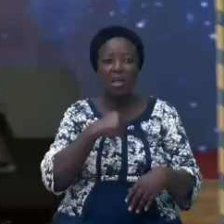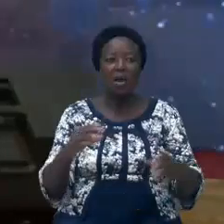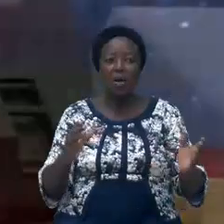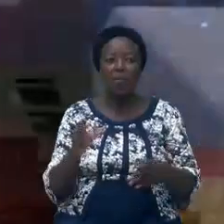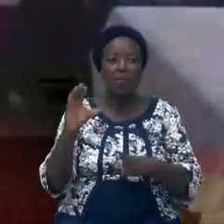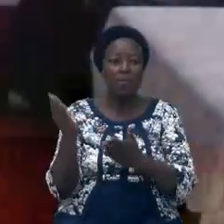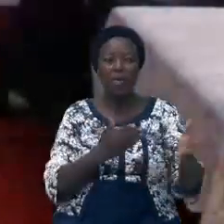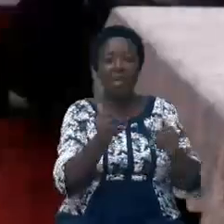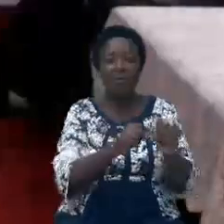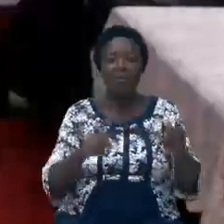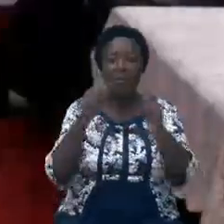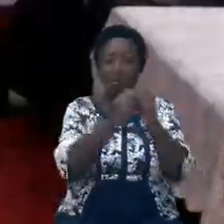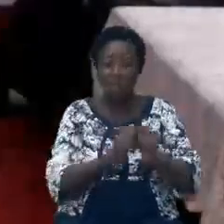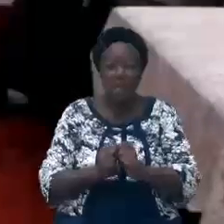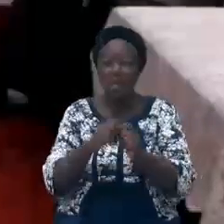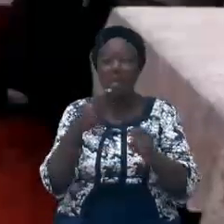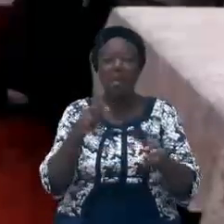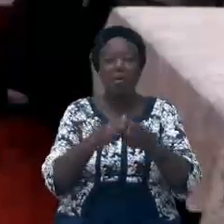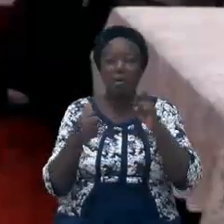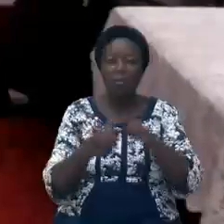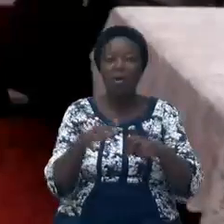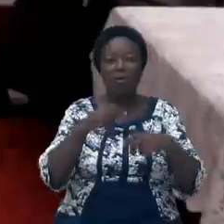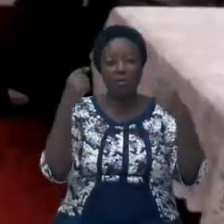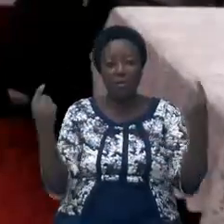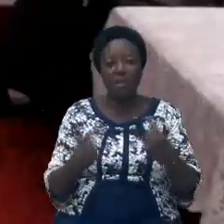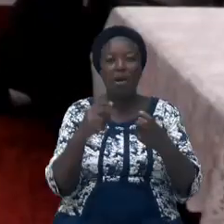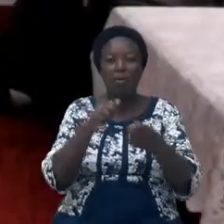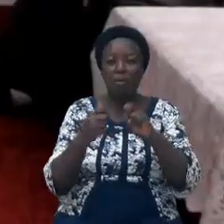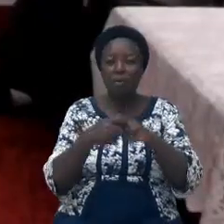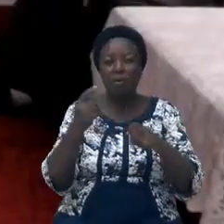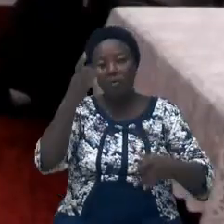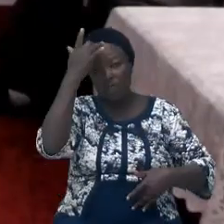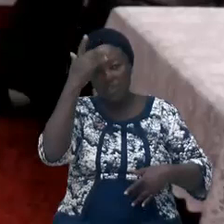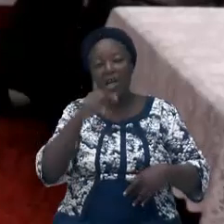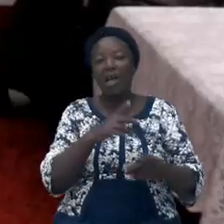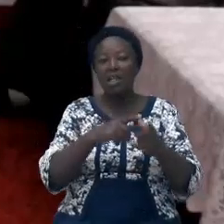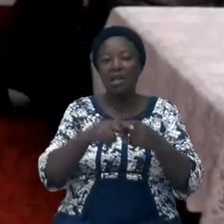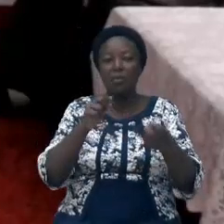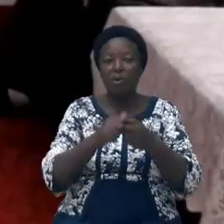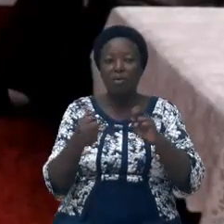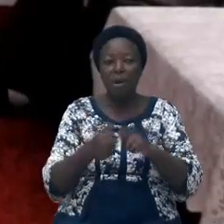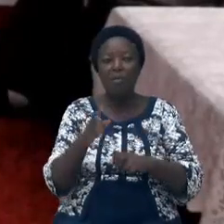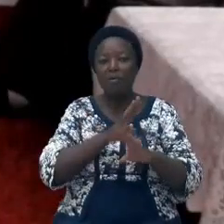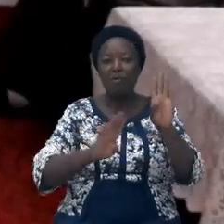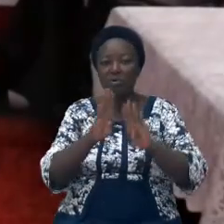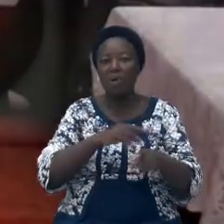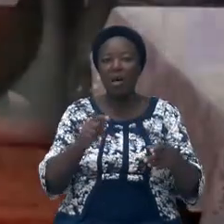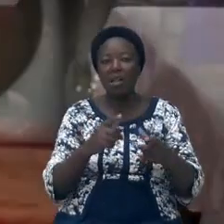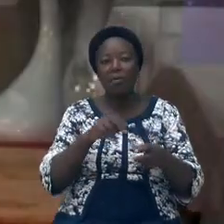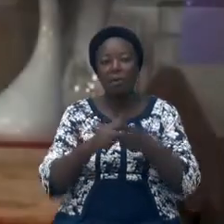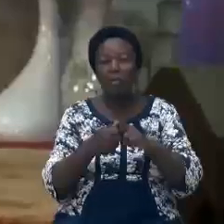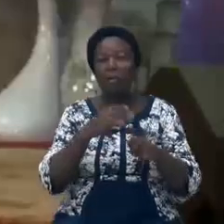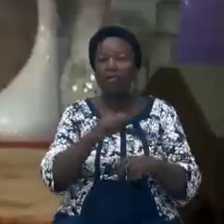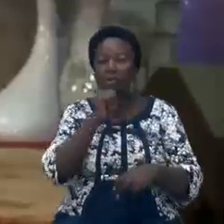And Jesus said, bundle everything together, the problems of sin, the problem of sickness, and the problem